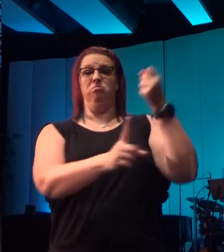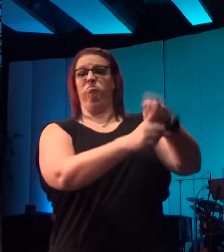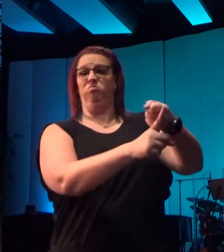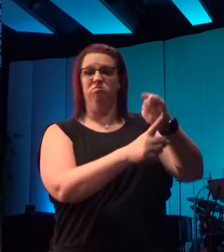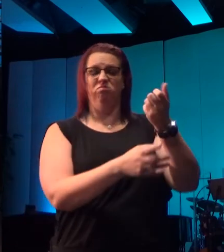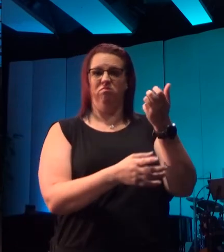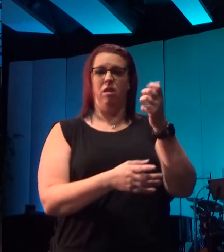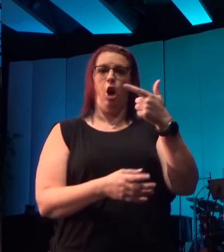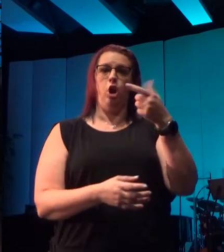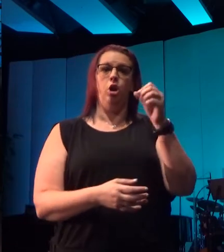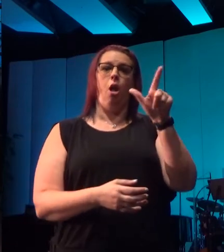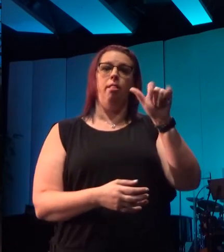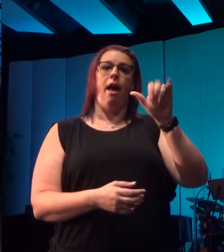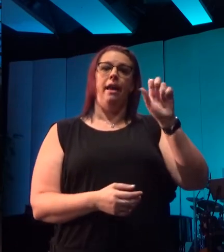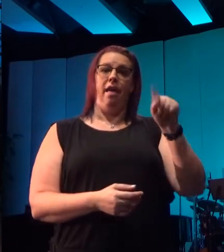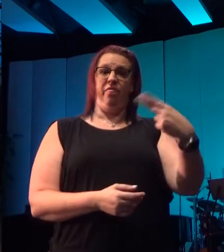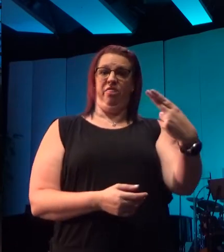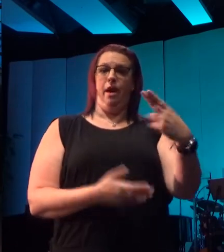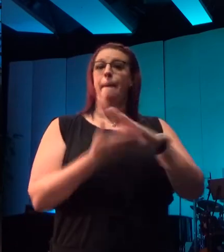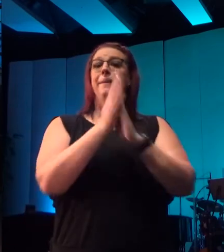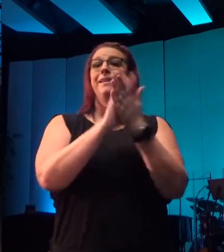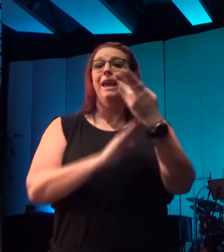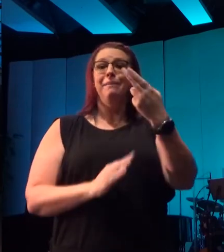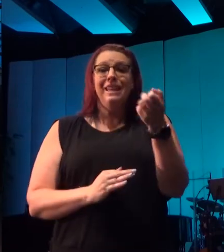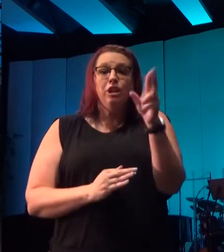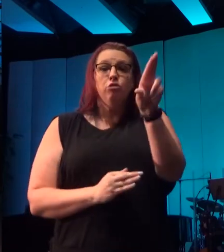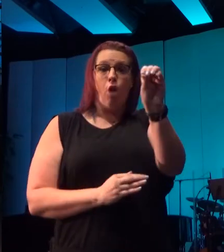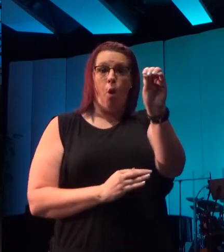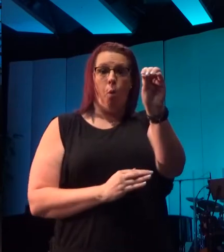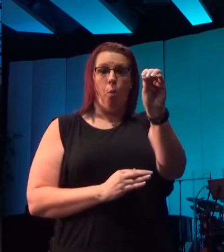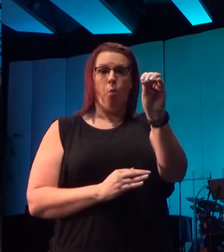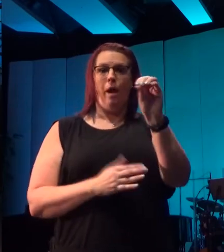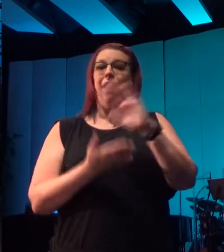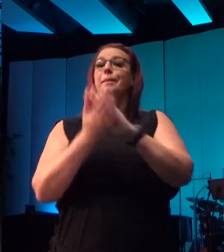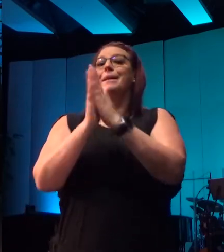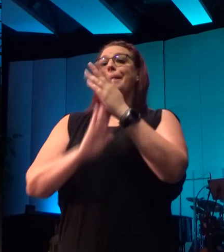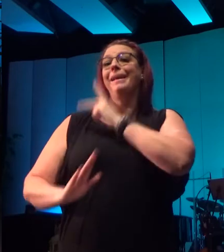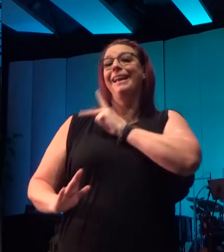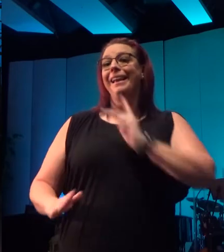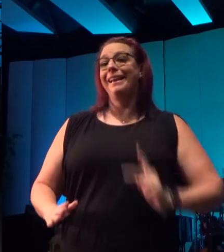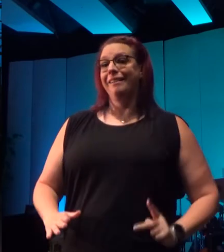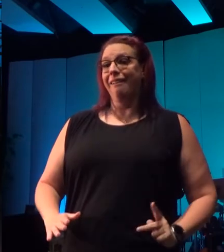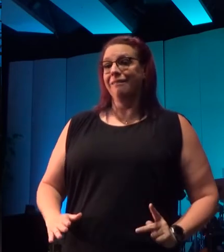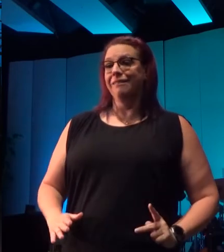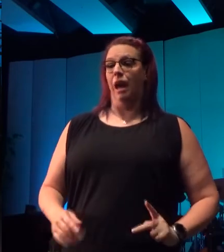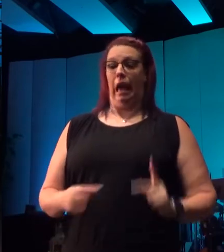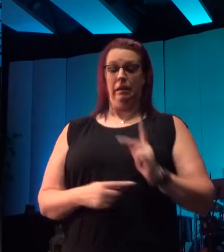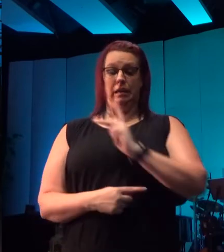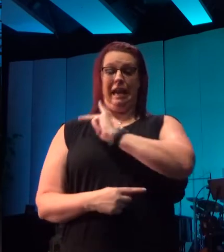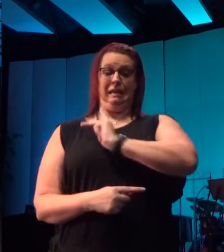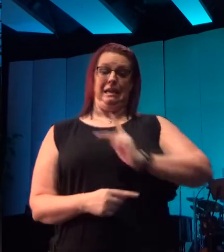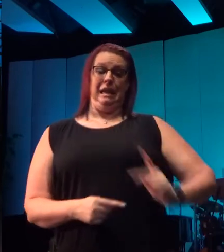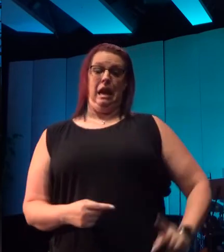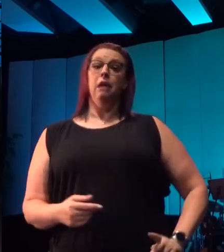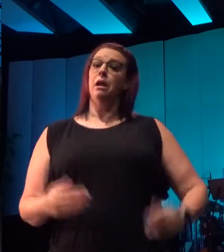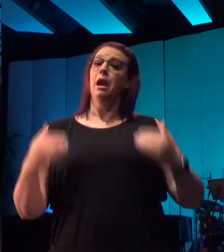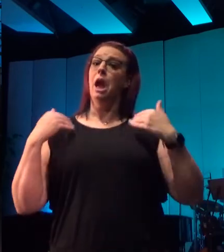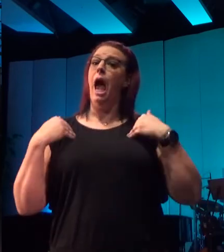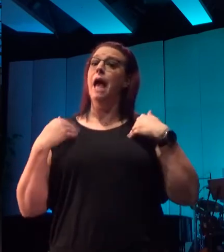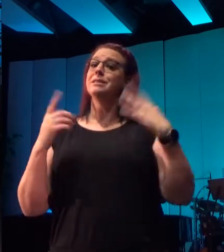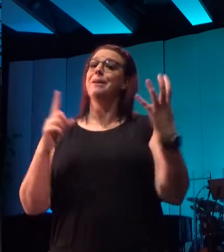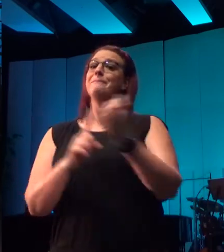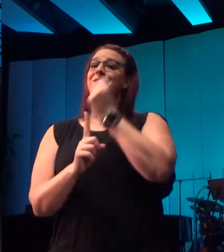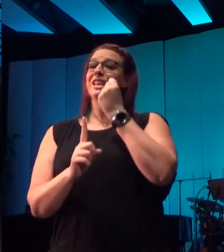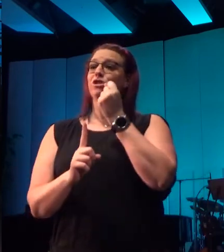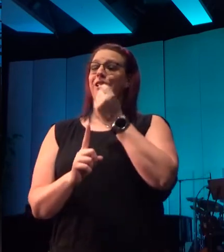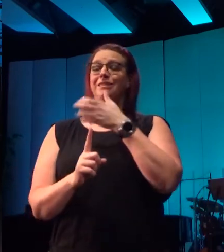hero, and then he became king. And as king, he had some victories, and then he